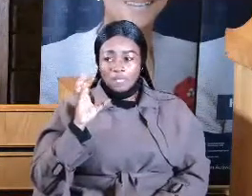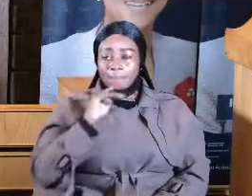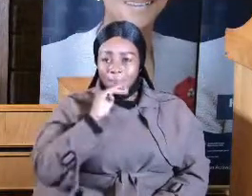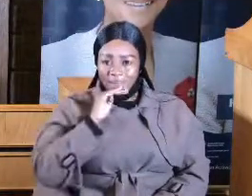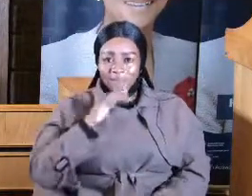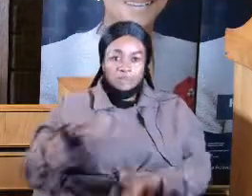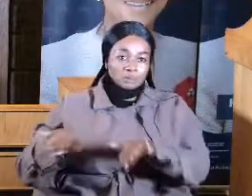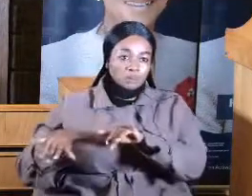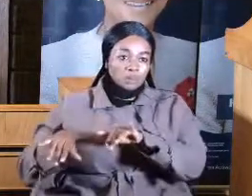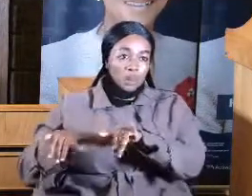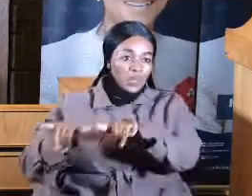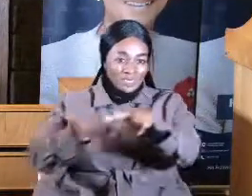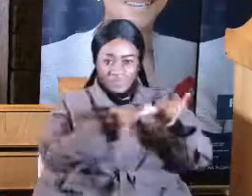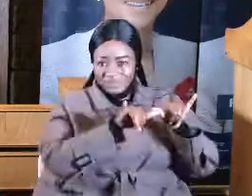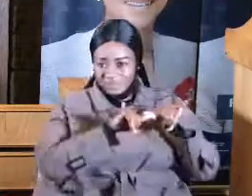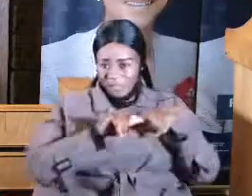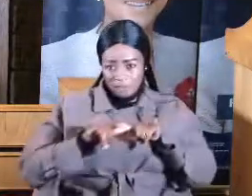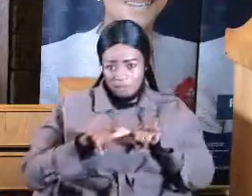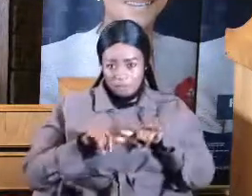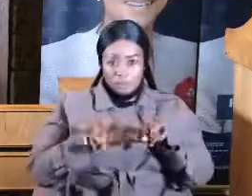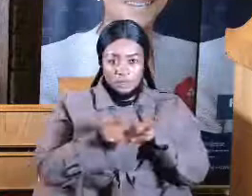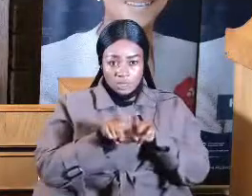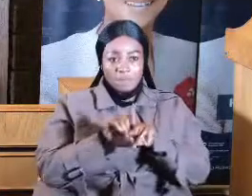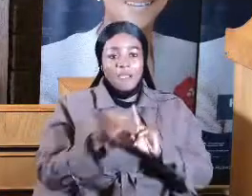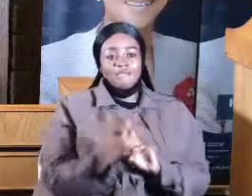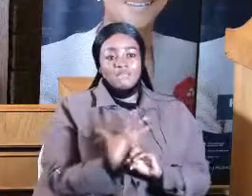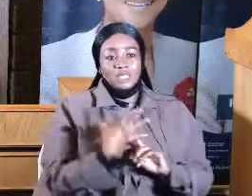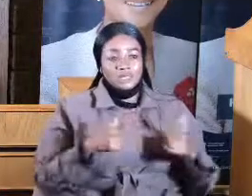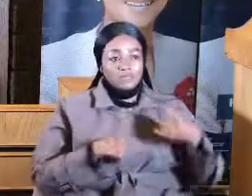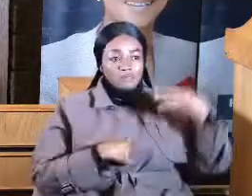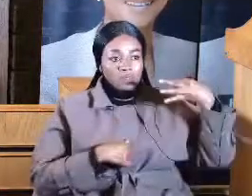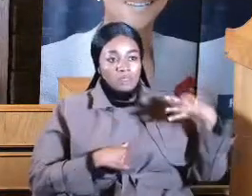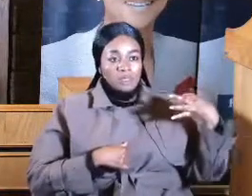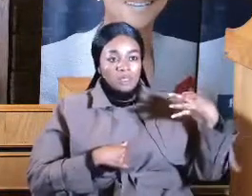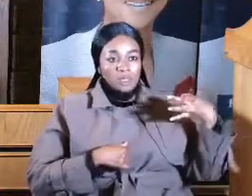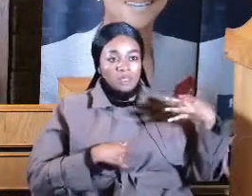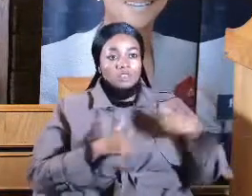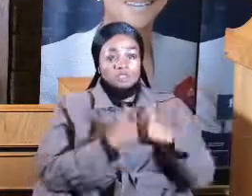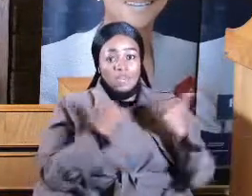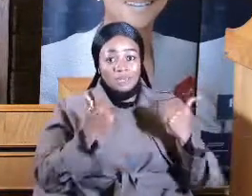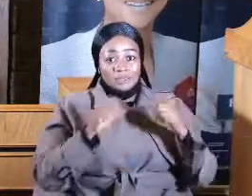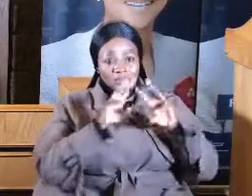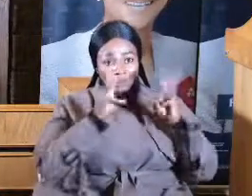It's also affected by those challenges